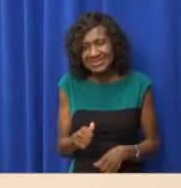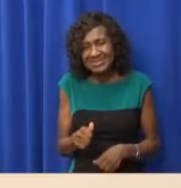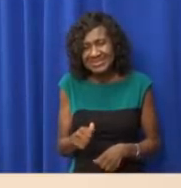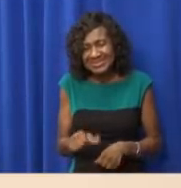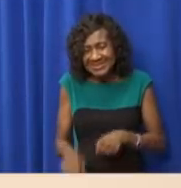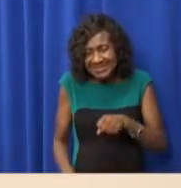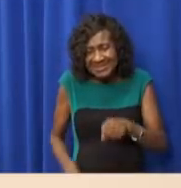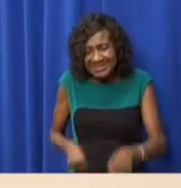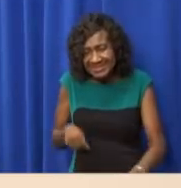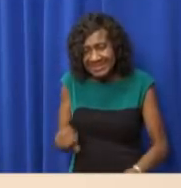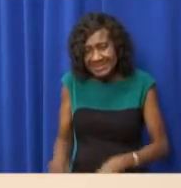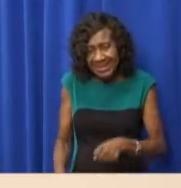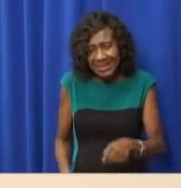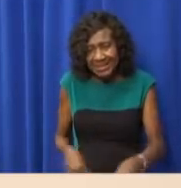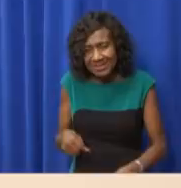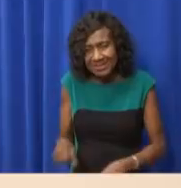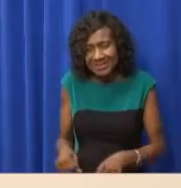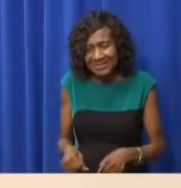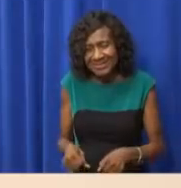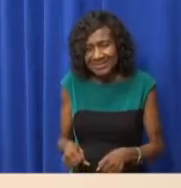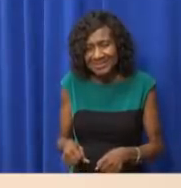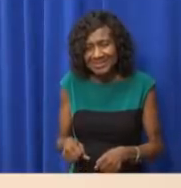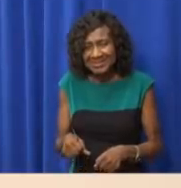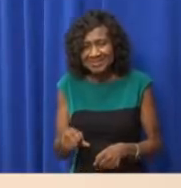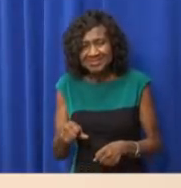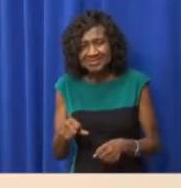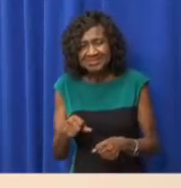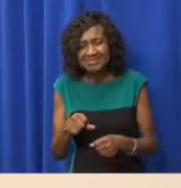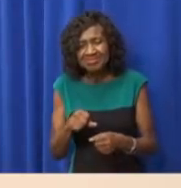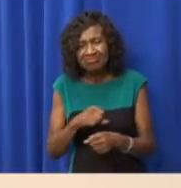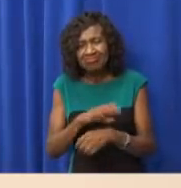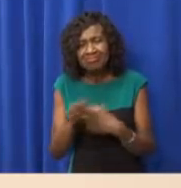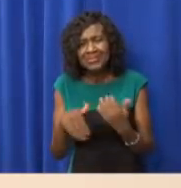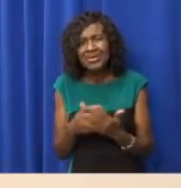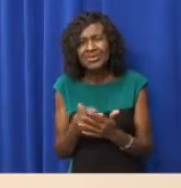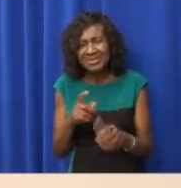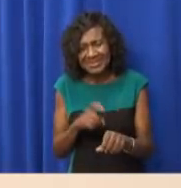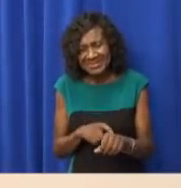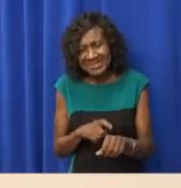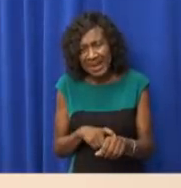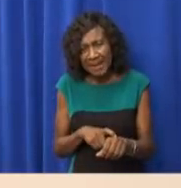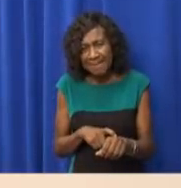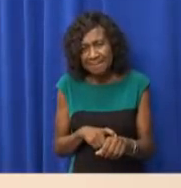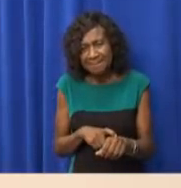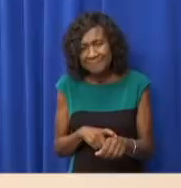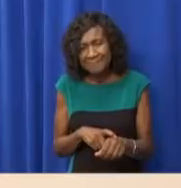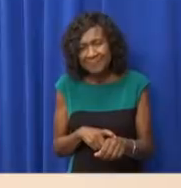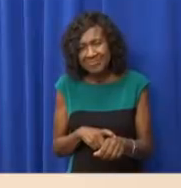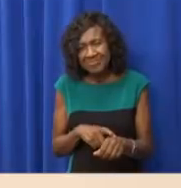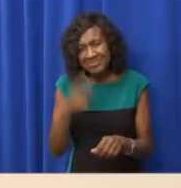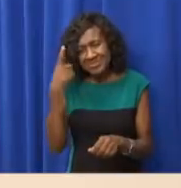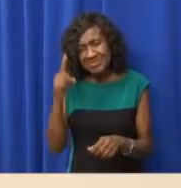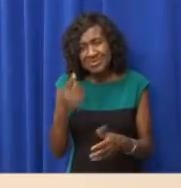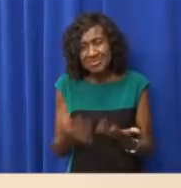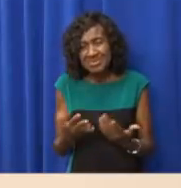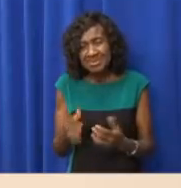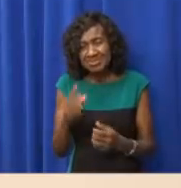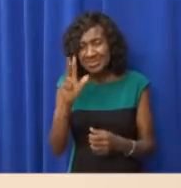with anywhere near the regularity that had hitherto been the case for probably about 3